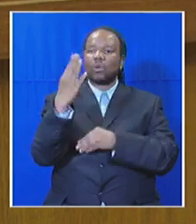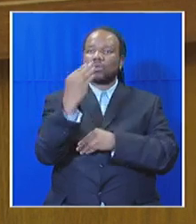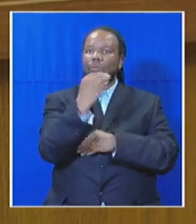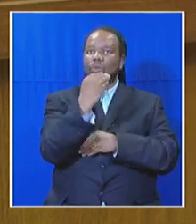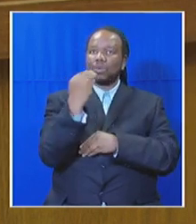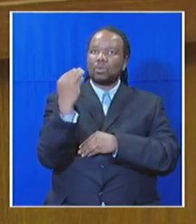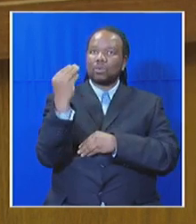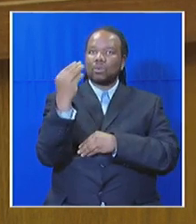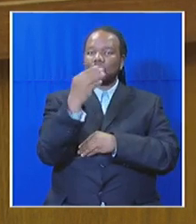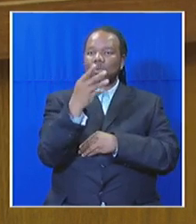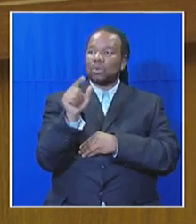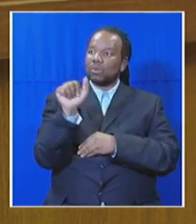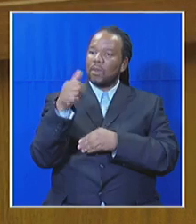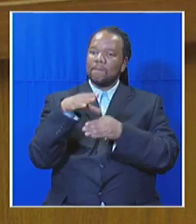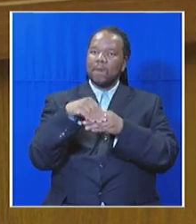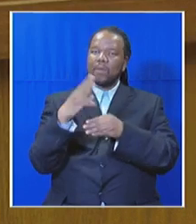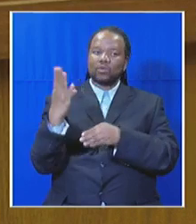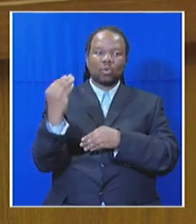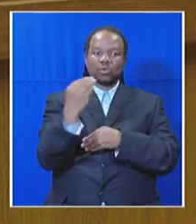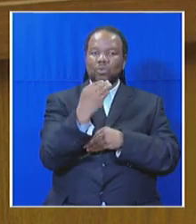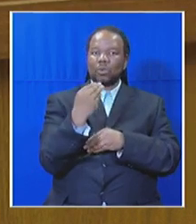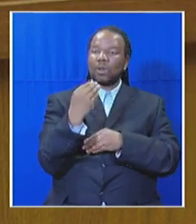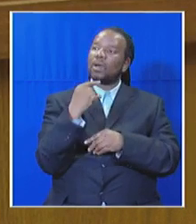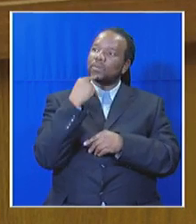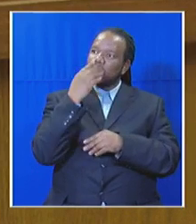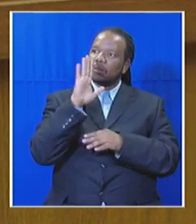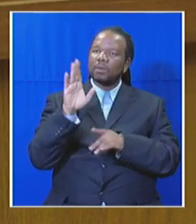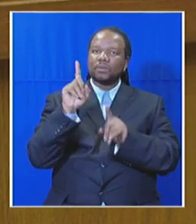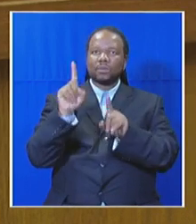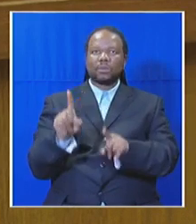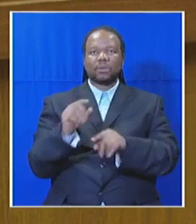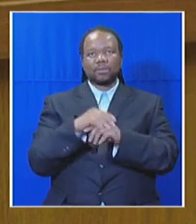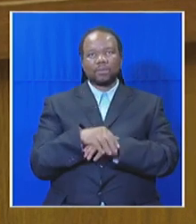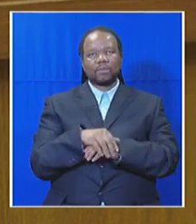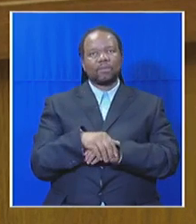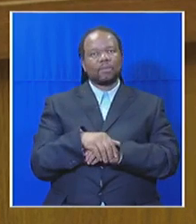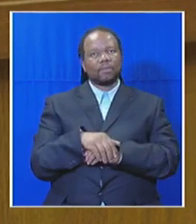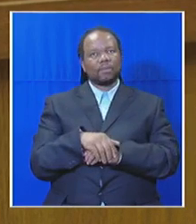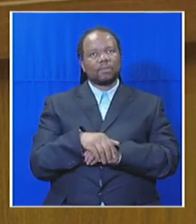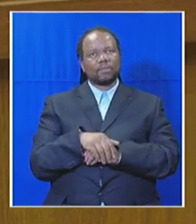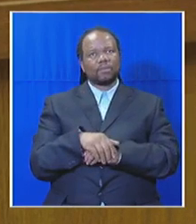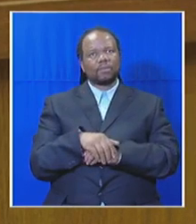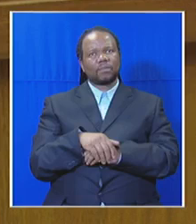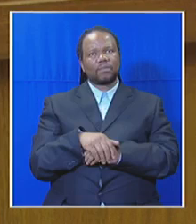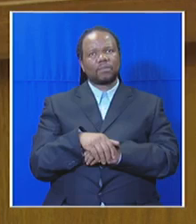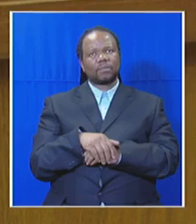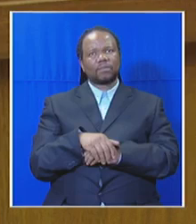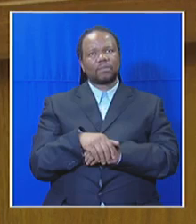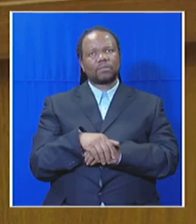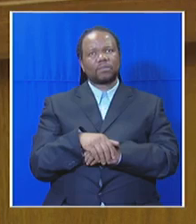I'm talking to the members who are talking. I don't think we should... Honorable Speaker. No, Honorable